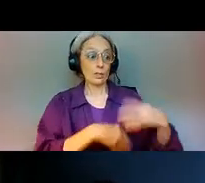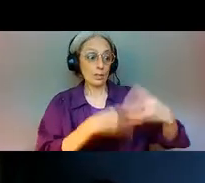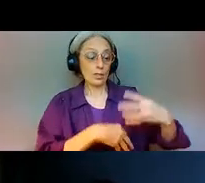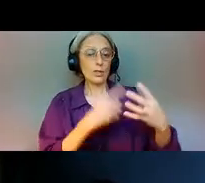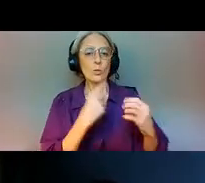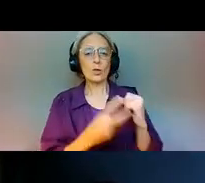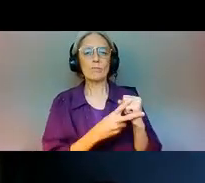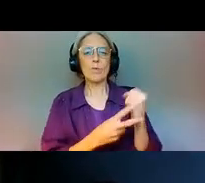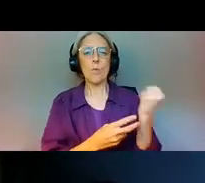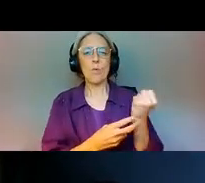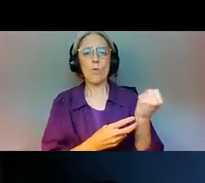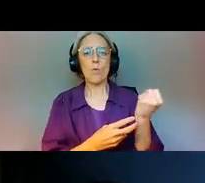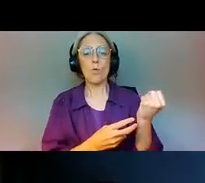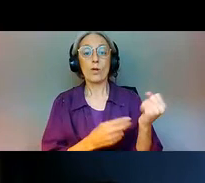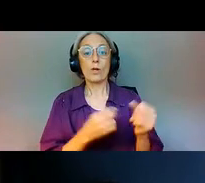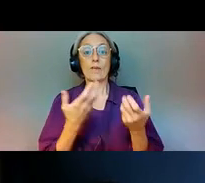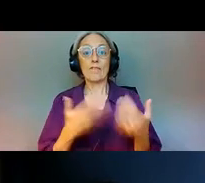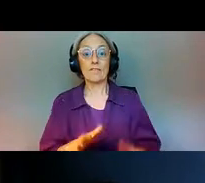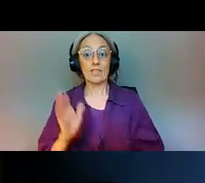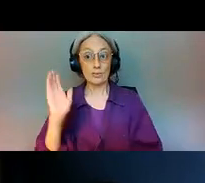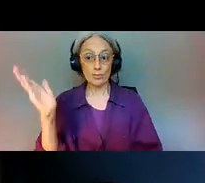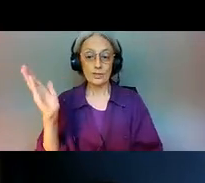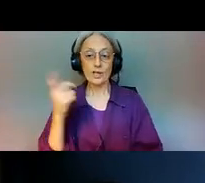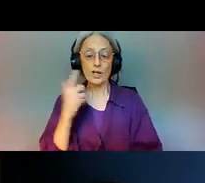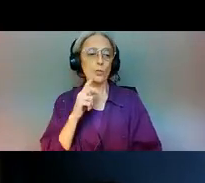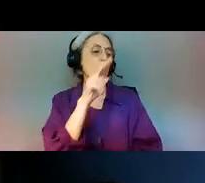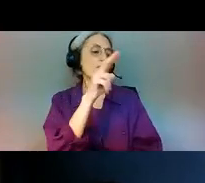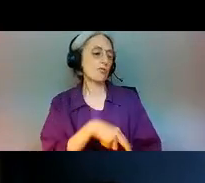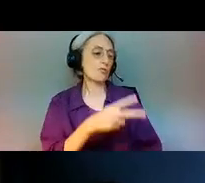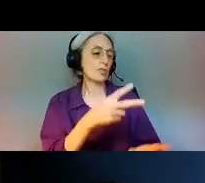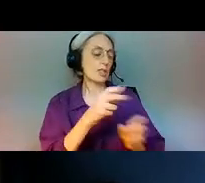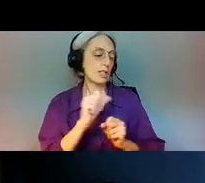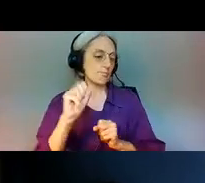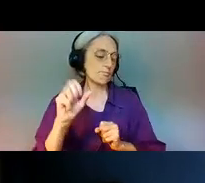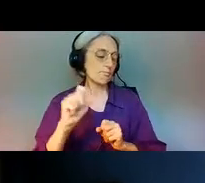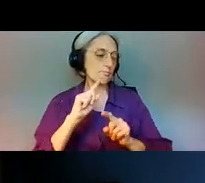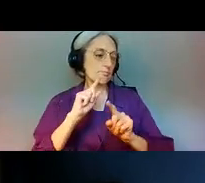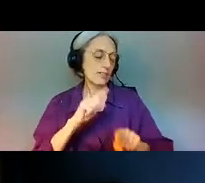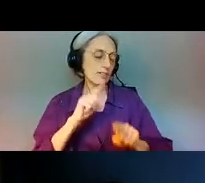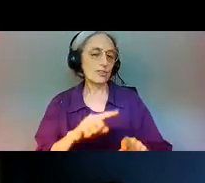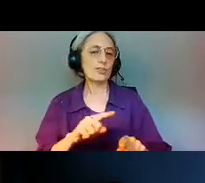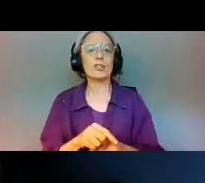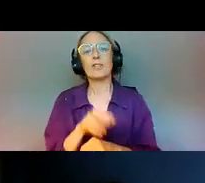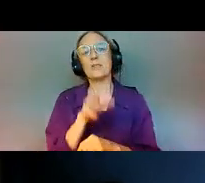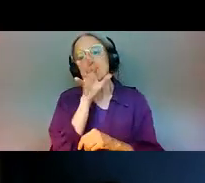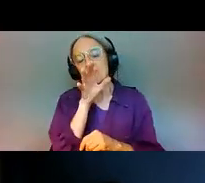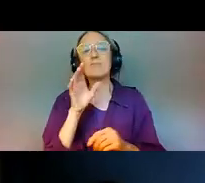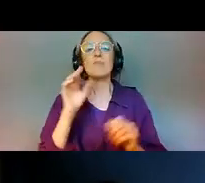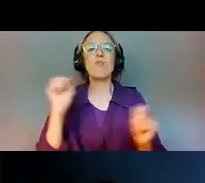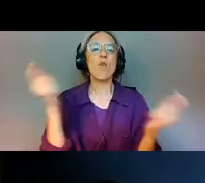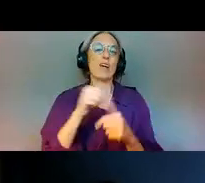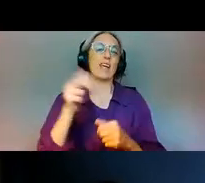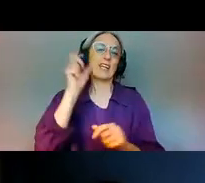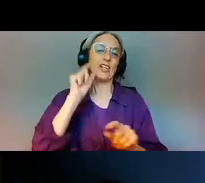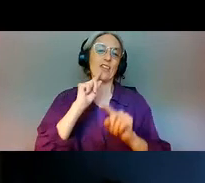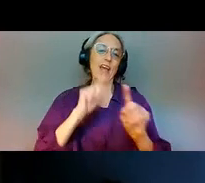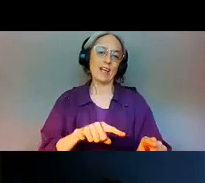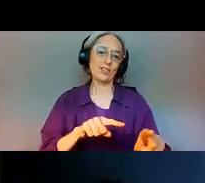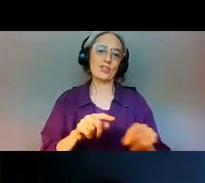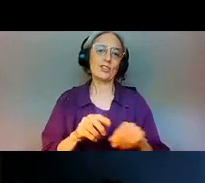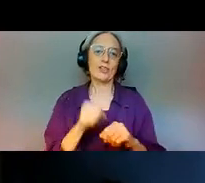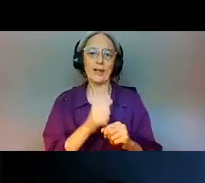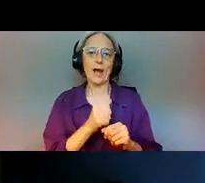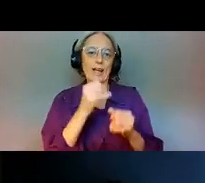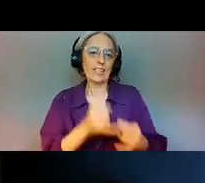the presentation and aim to answer those items verbally for all to hear at that time. However,